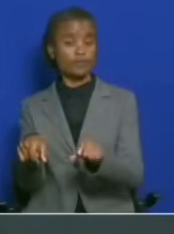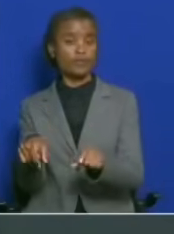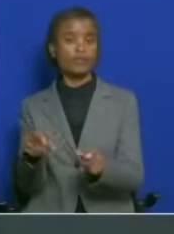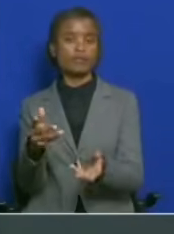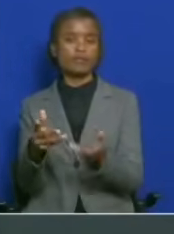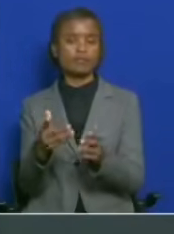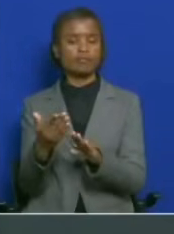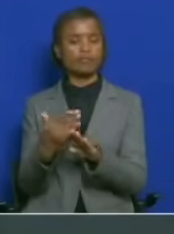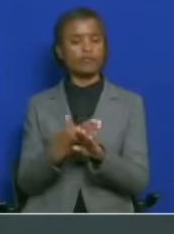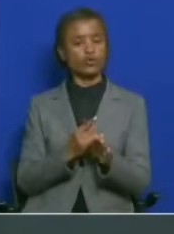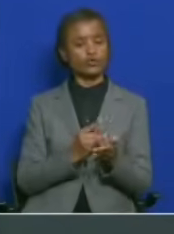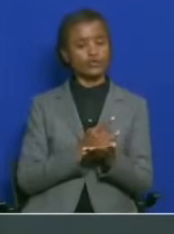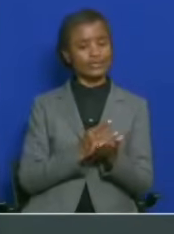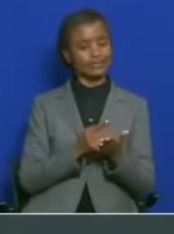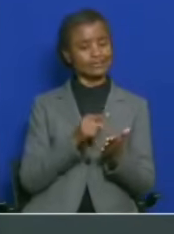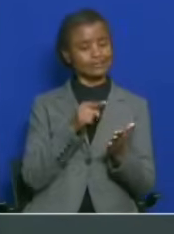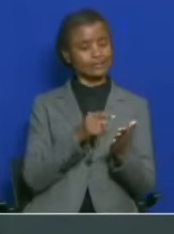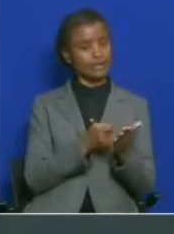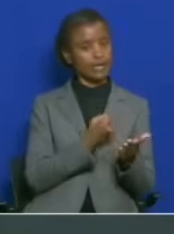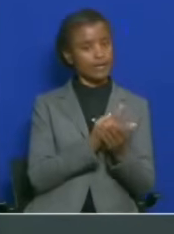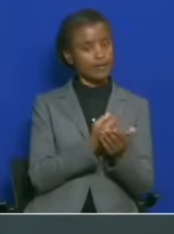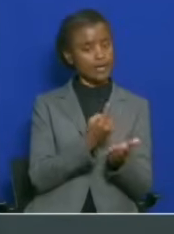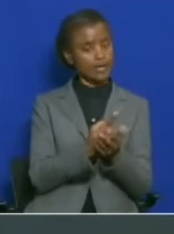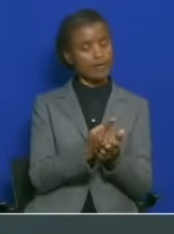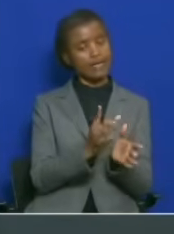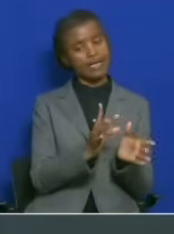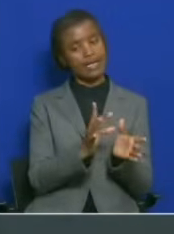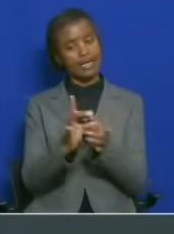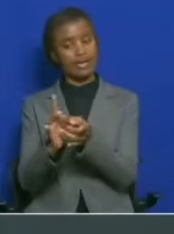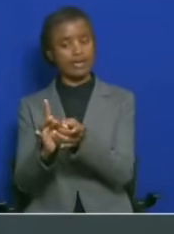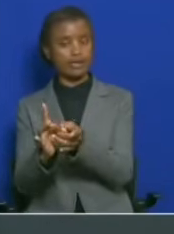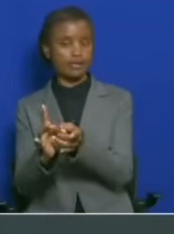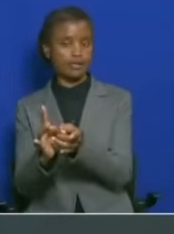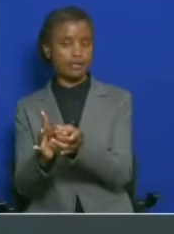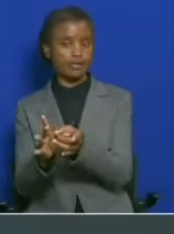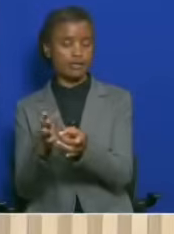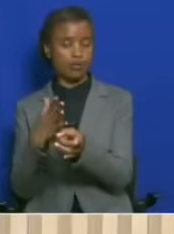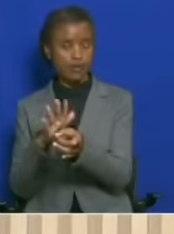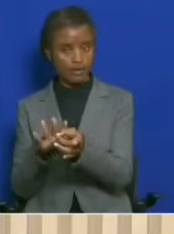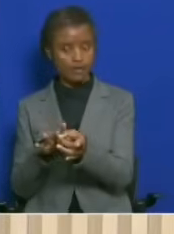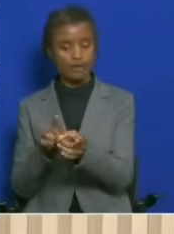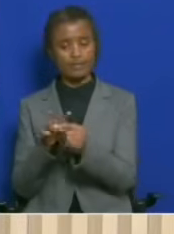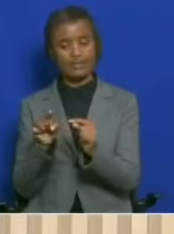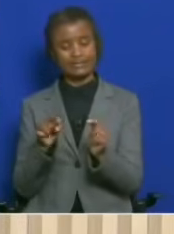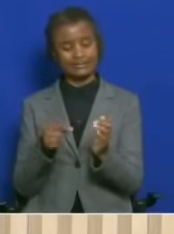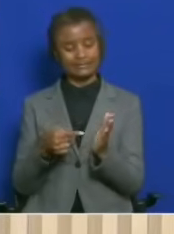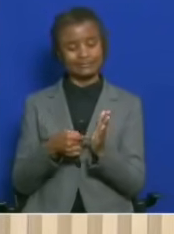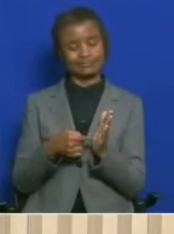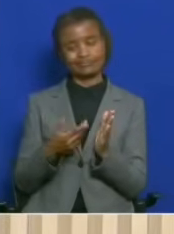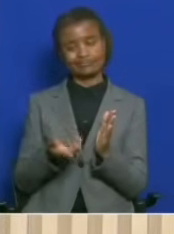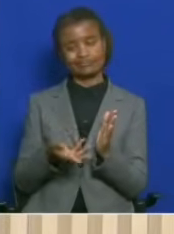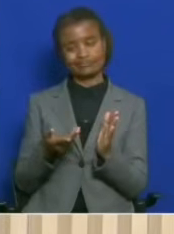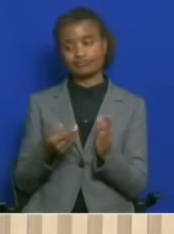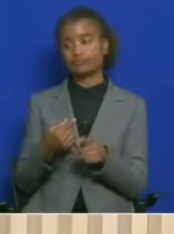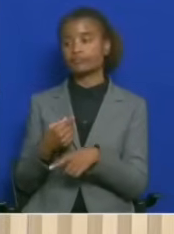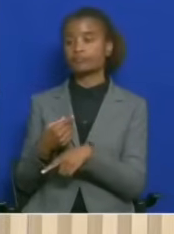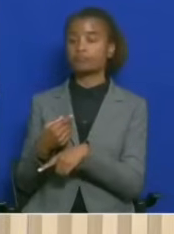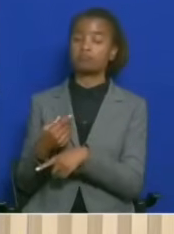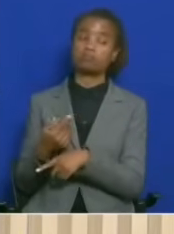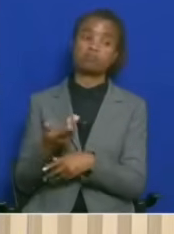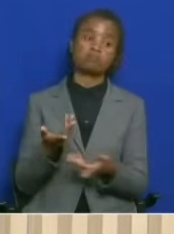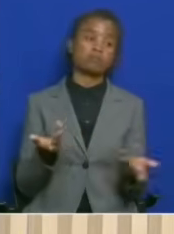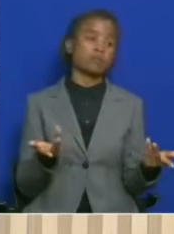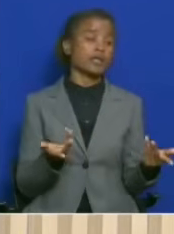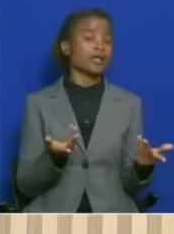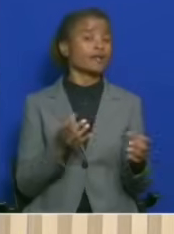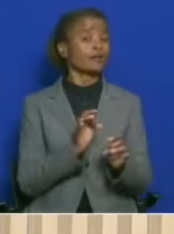chats, that connection is important. But if it's not there, then... There isn't an obvious connection. But again, as we